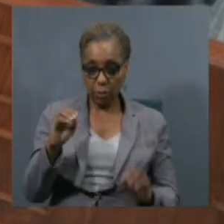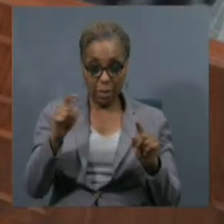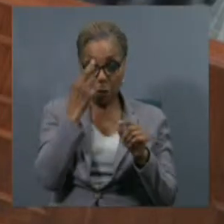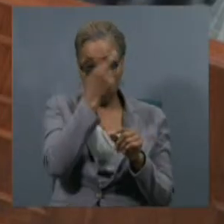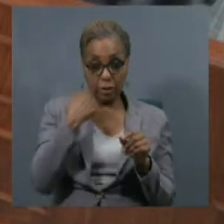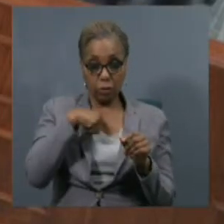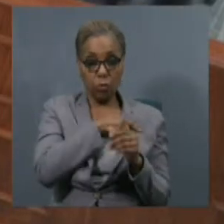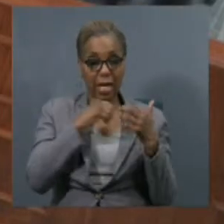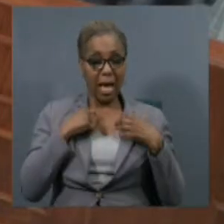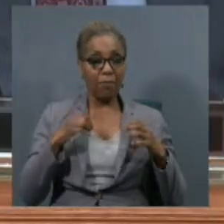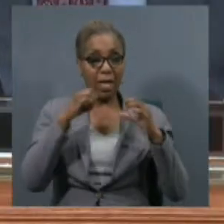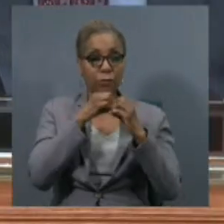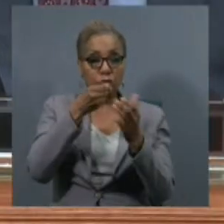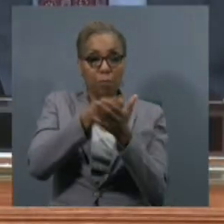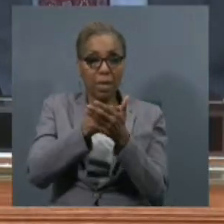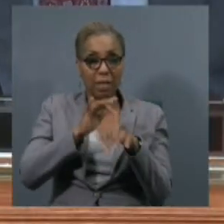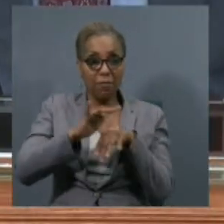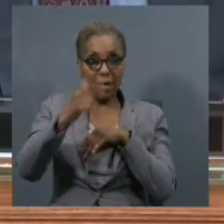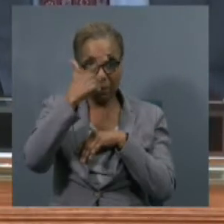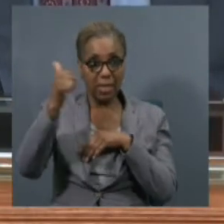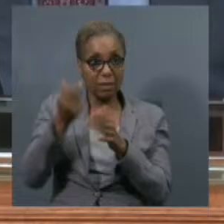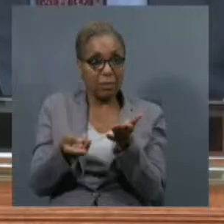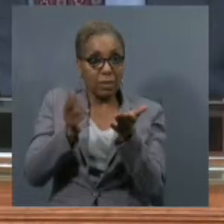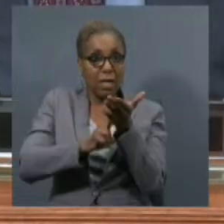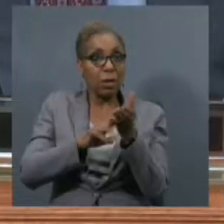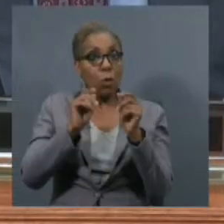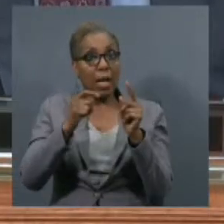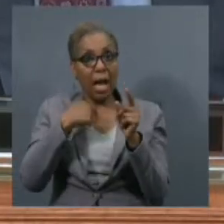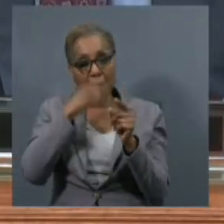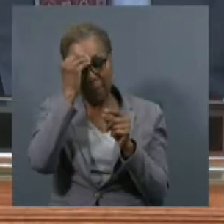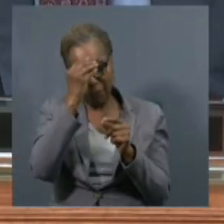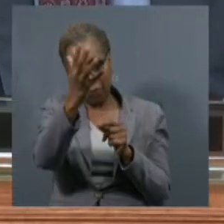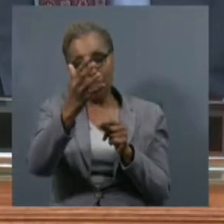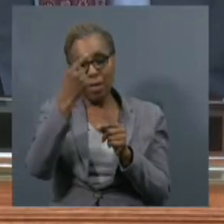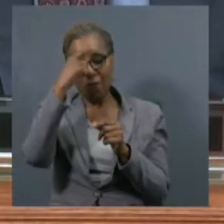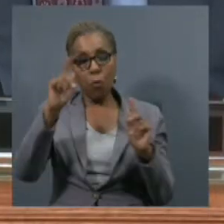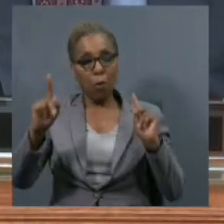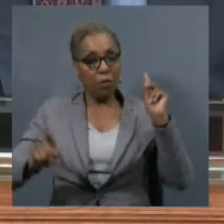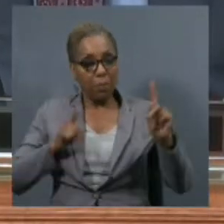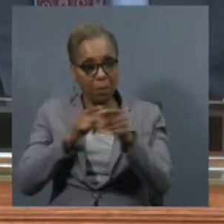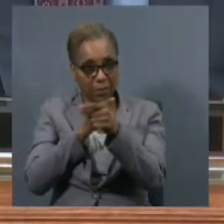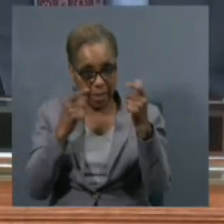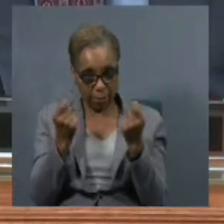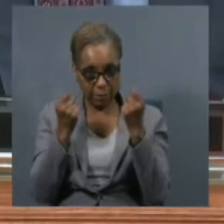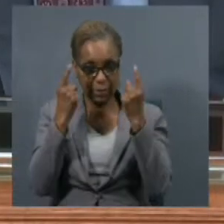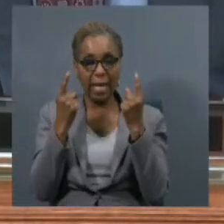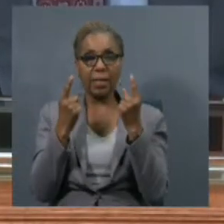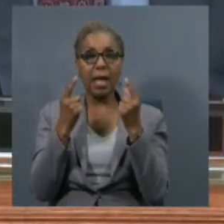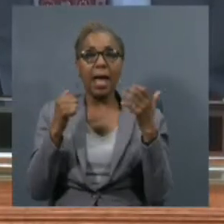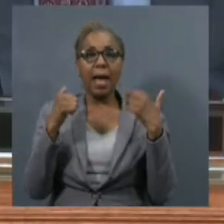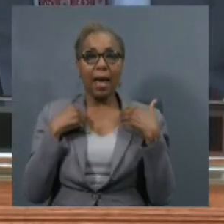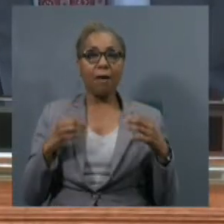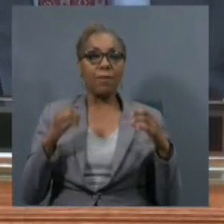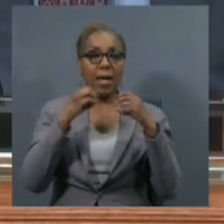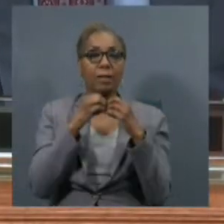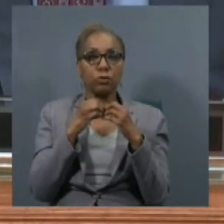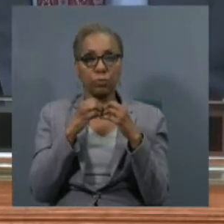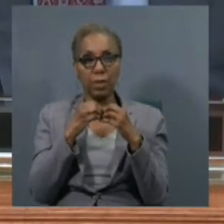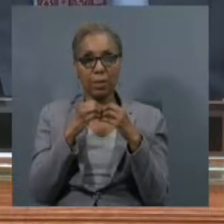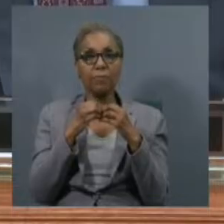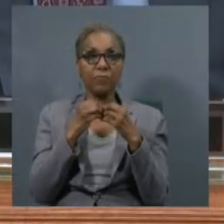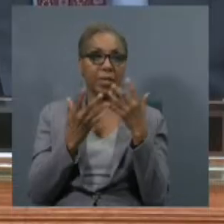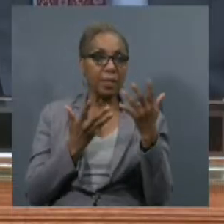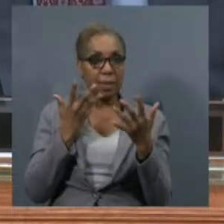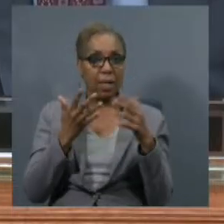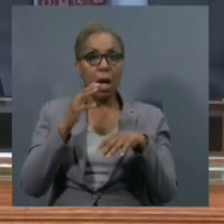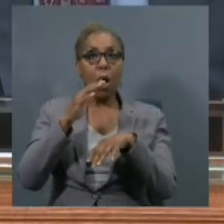we have extra funds available because the contract, I'm just sharing this for the public so they understand, there was extra, they were able to